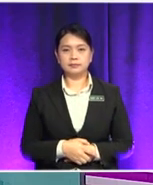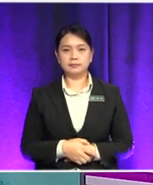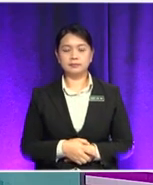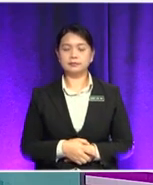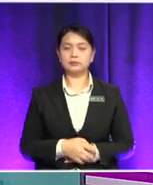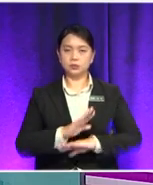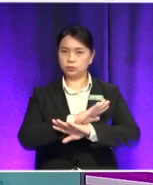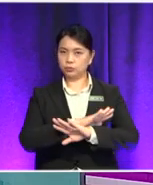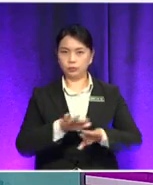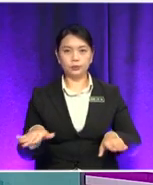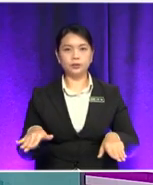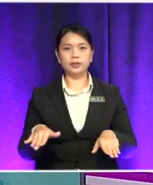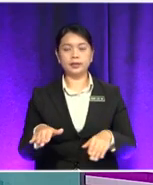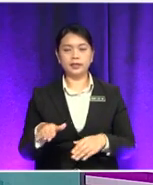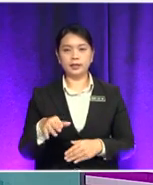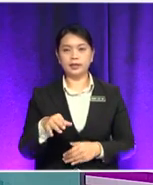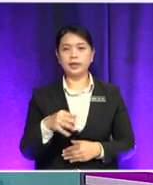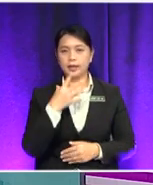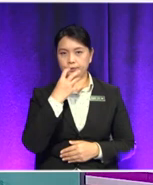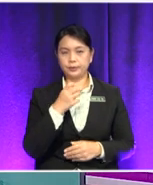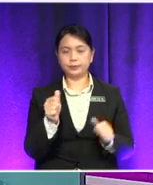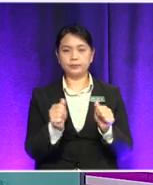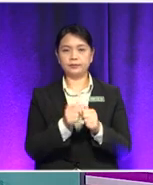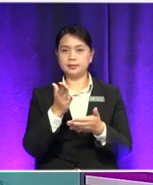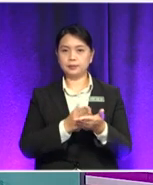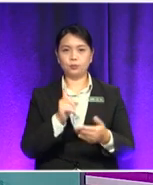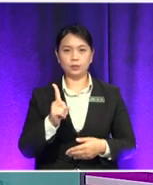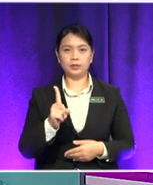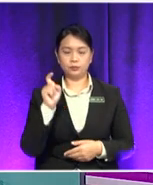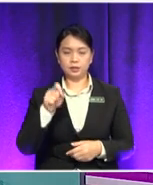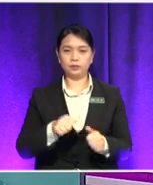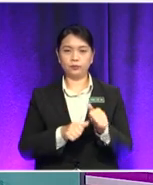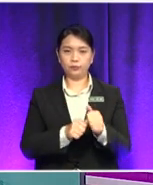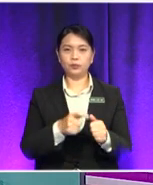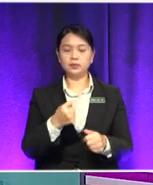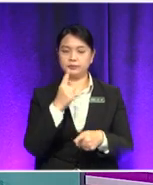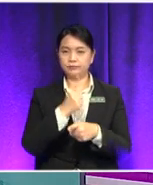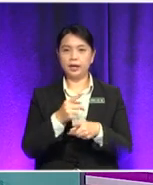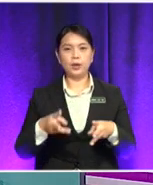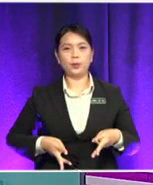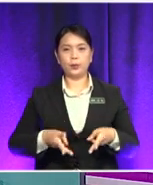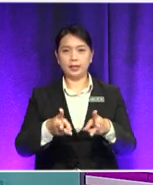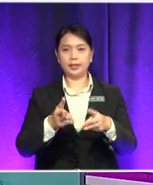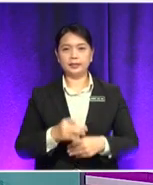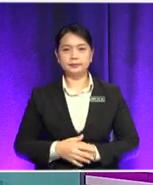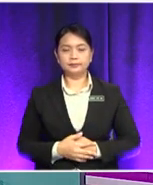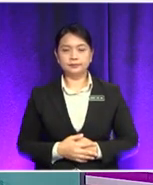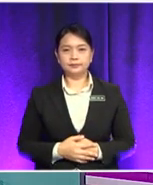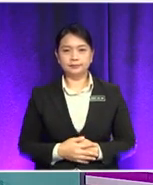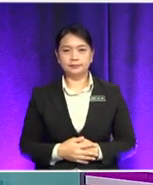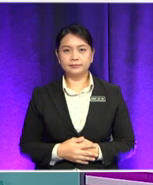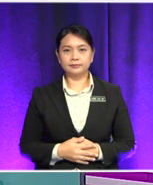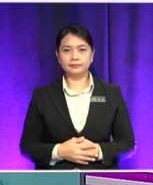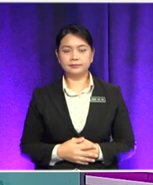with someone or something. You need to follow the right way. Okay, so let us continue. Let's answer this.